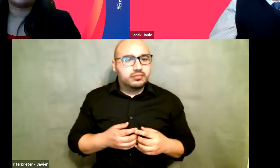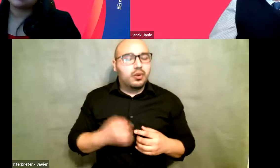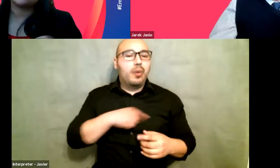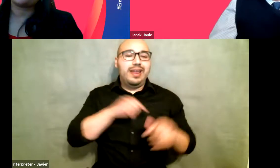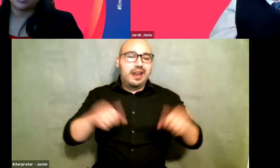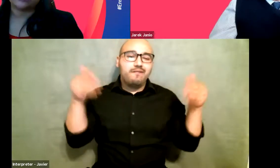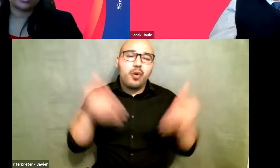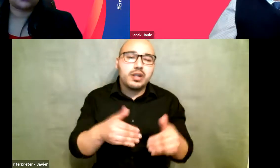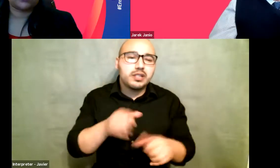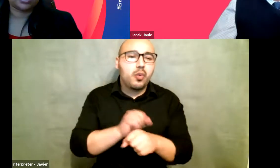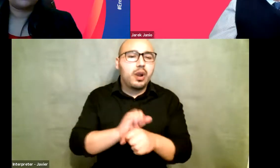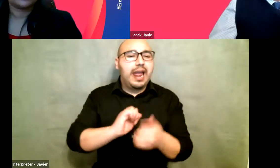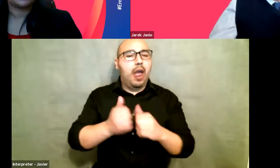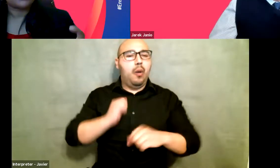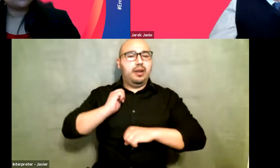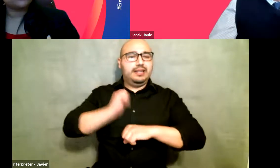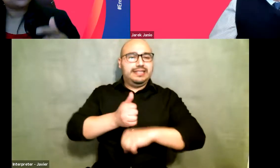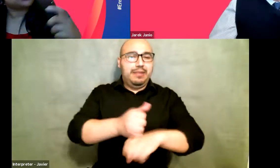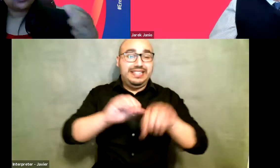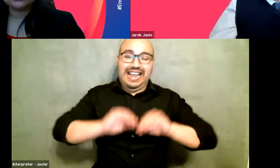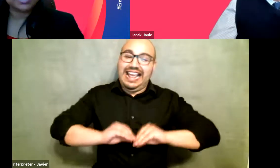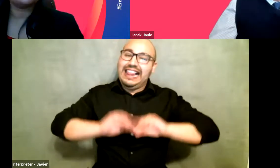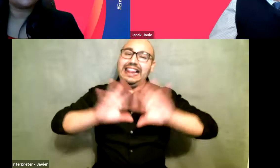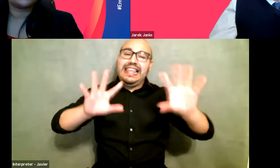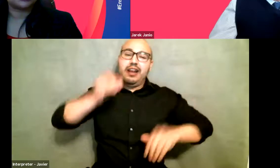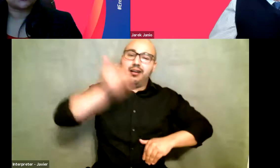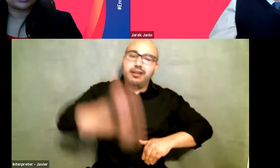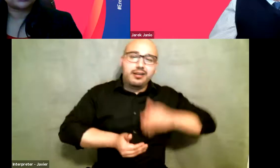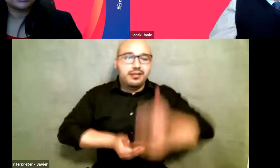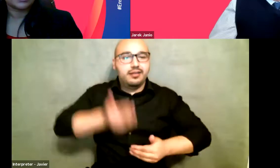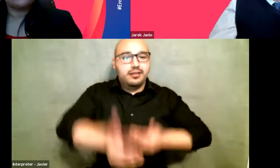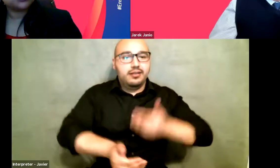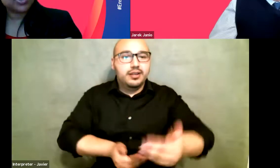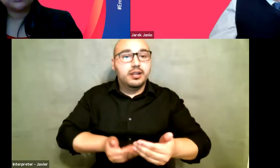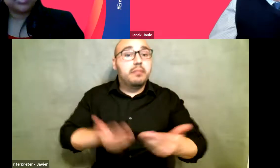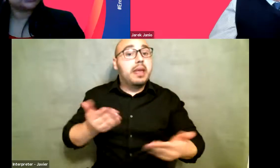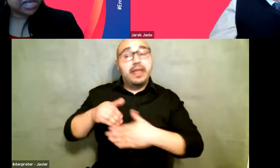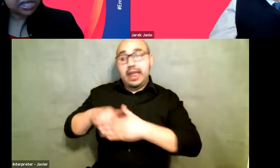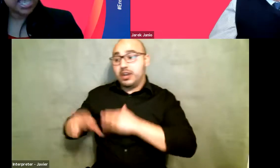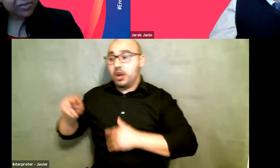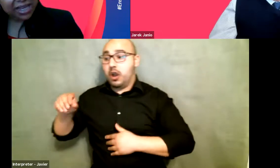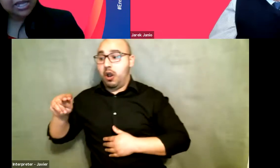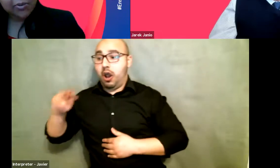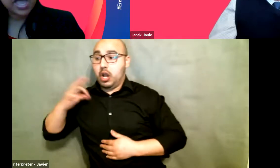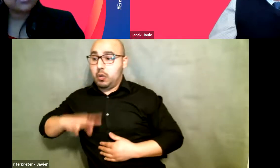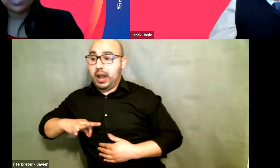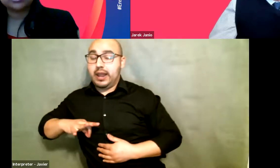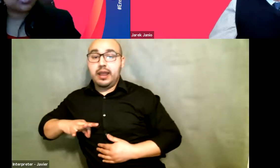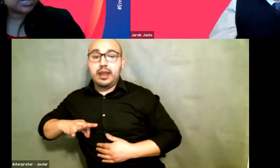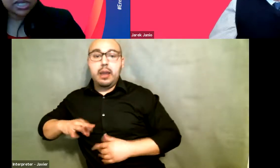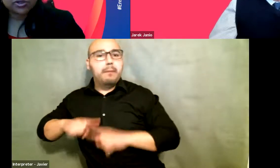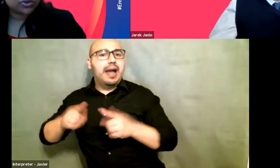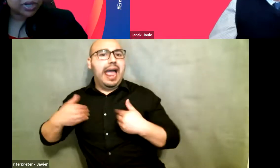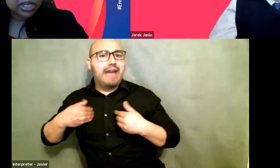we establish clear pathways for them of how they're going to perhaps enter a non-credit and then have a clear pathway